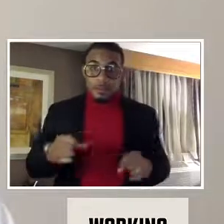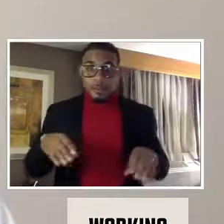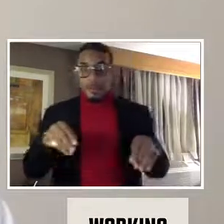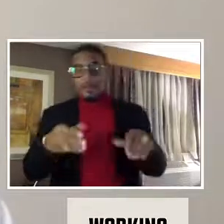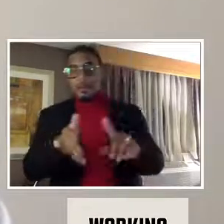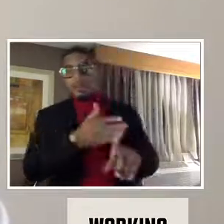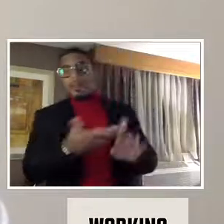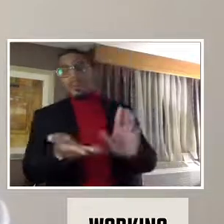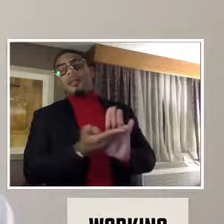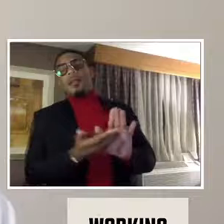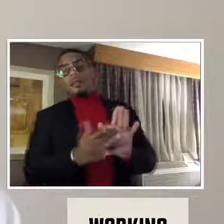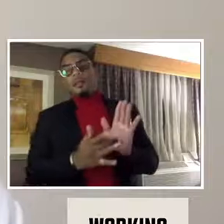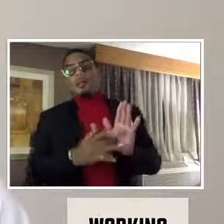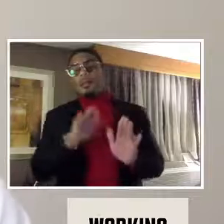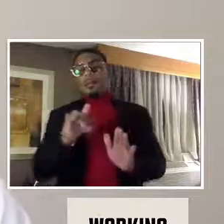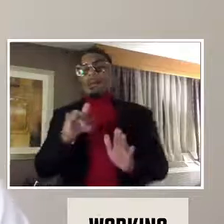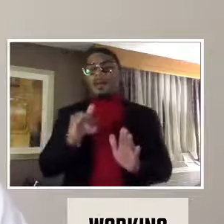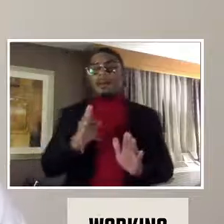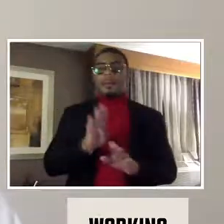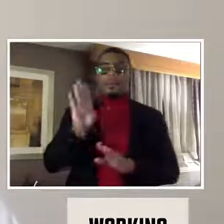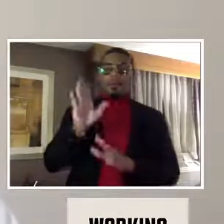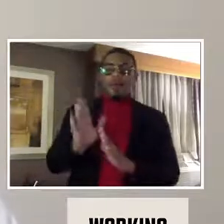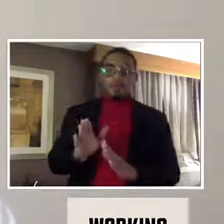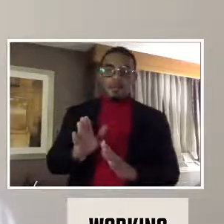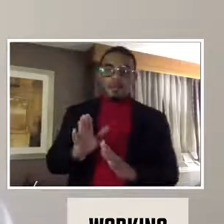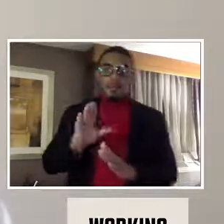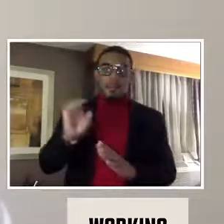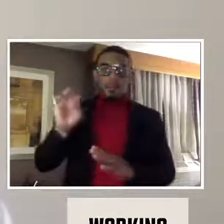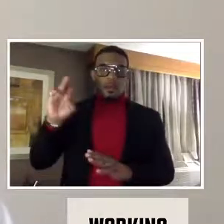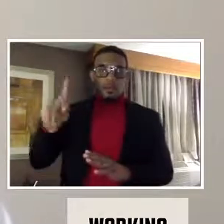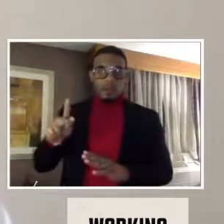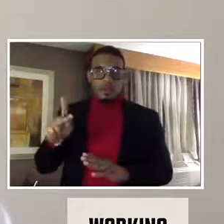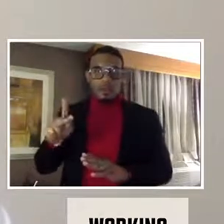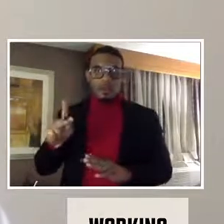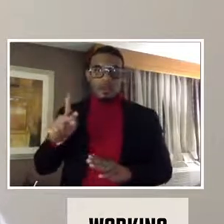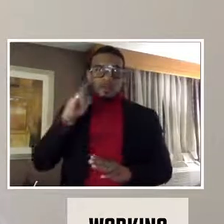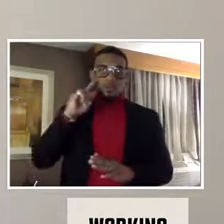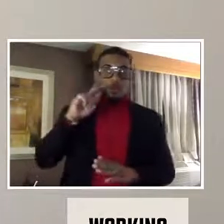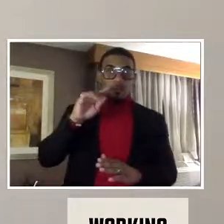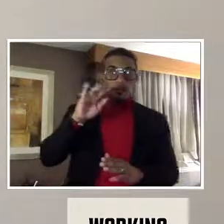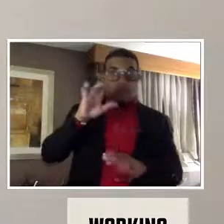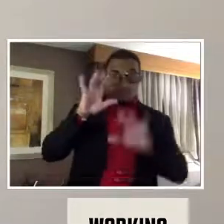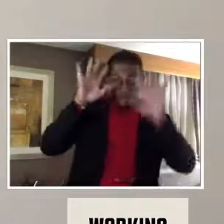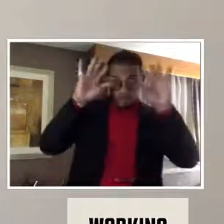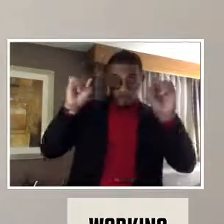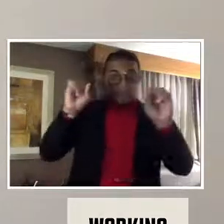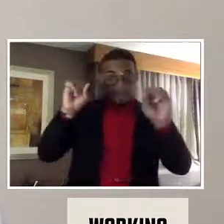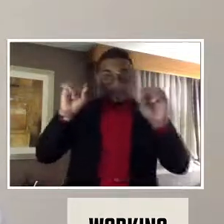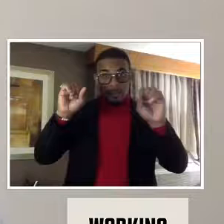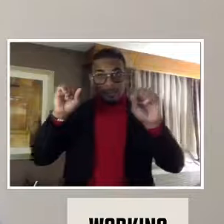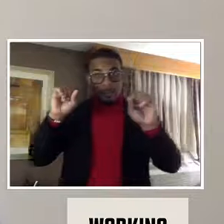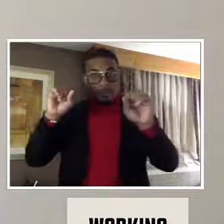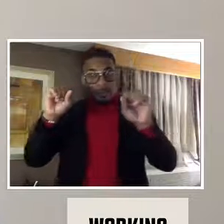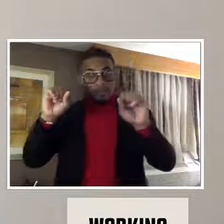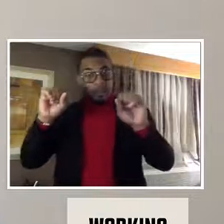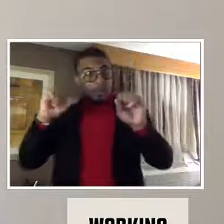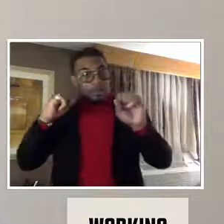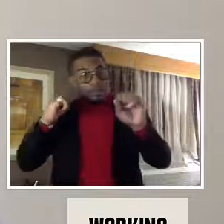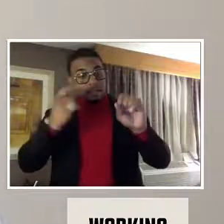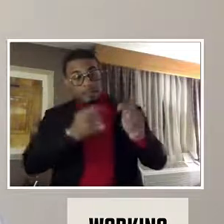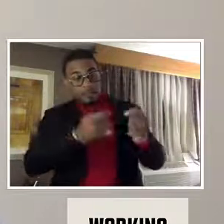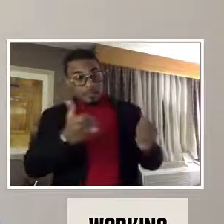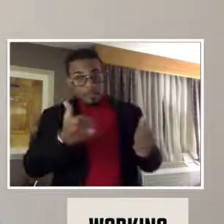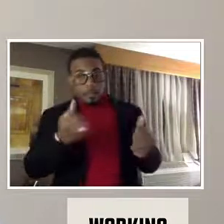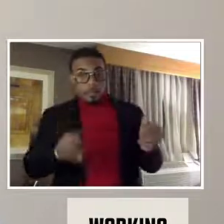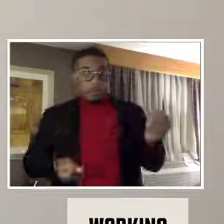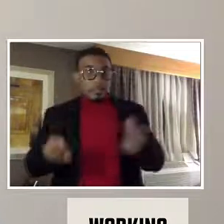for by billionaires and corporations. And in the case of the Trump administration, they've cut out the middleman. They've put plutocrats